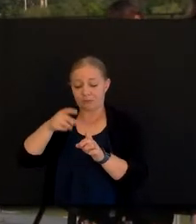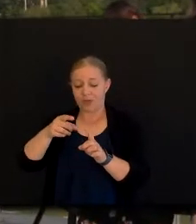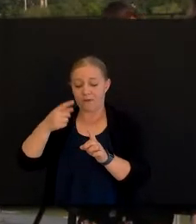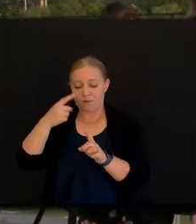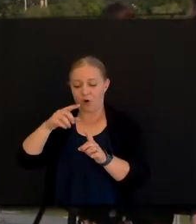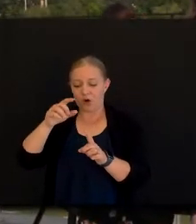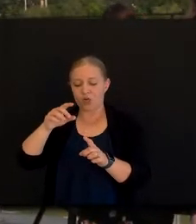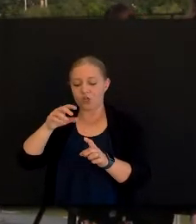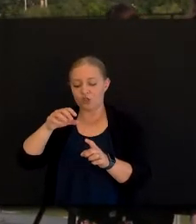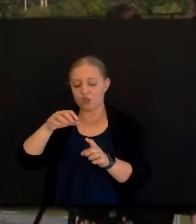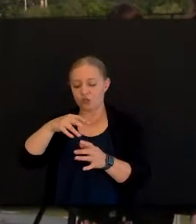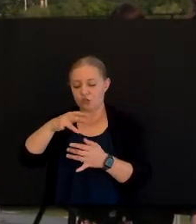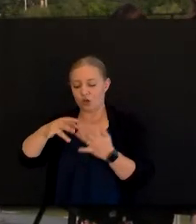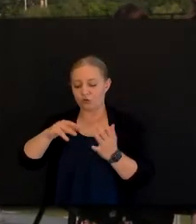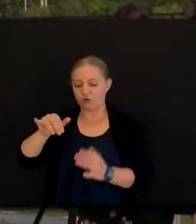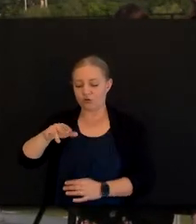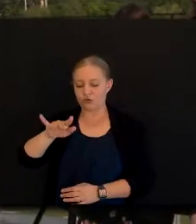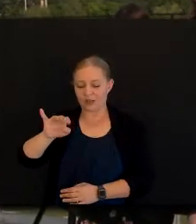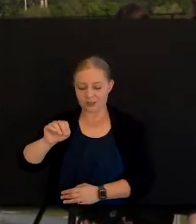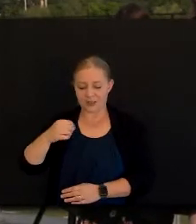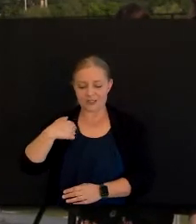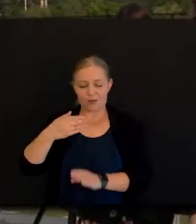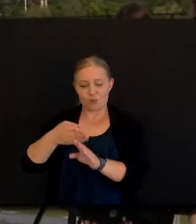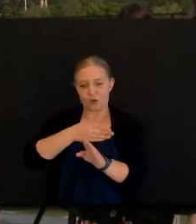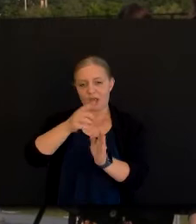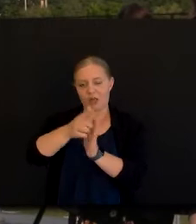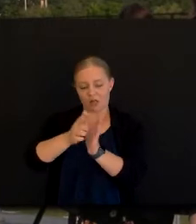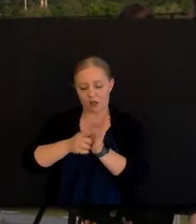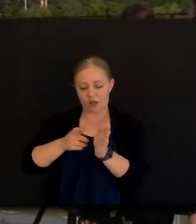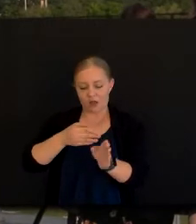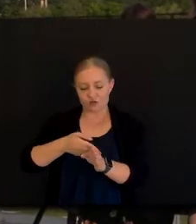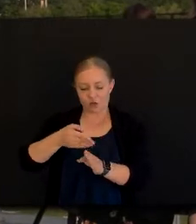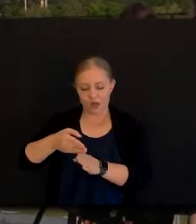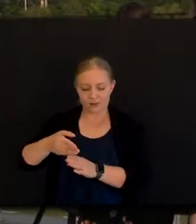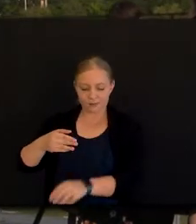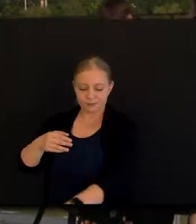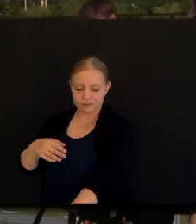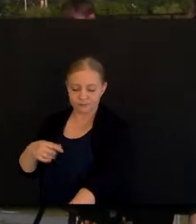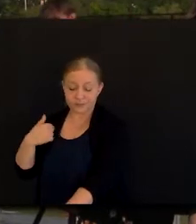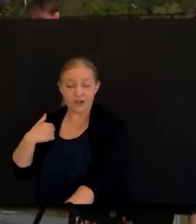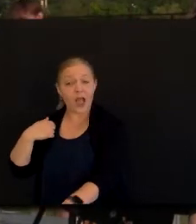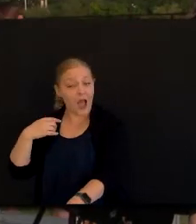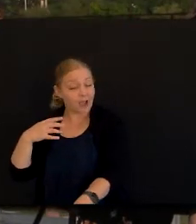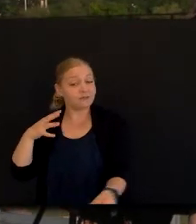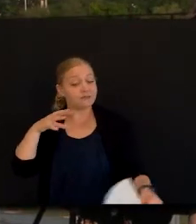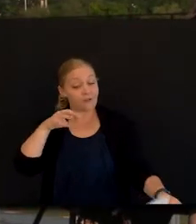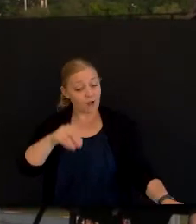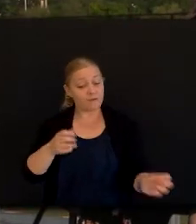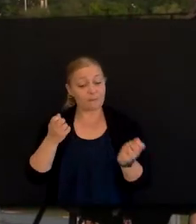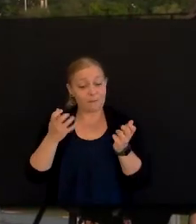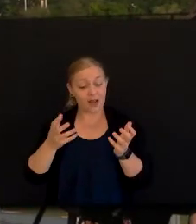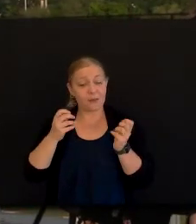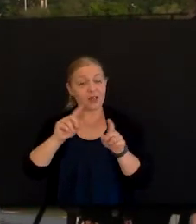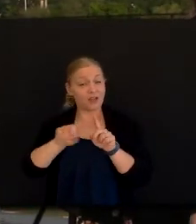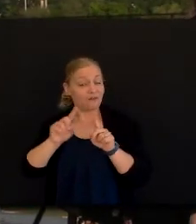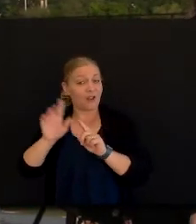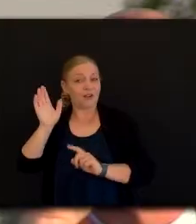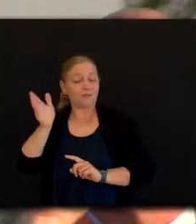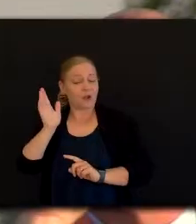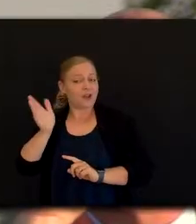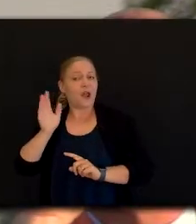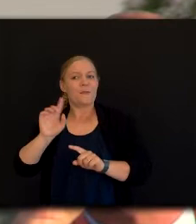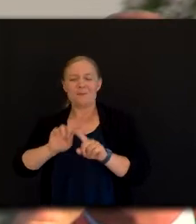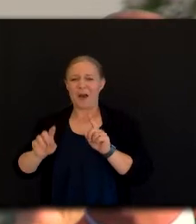At Olathe Northwest, I've given a lot of speeches in front of a pretty big variety of crowds. I cannot say, though, that any of these were